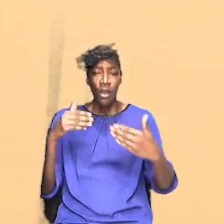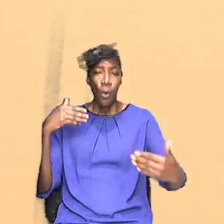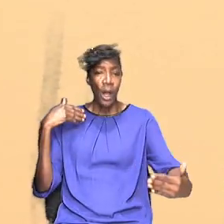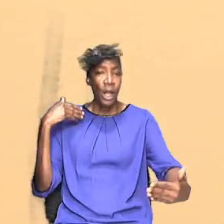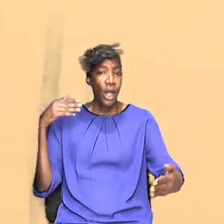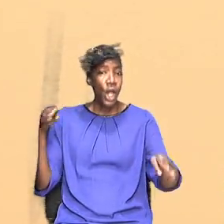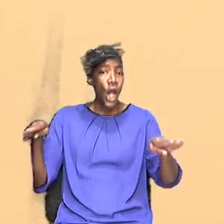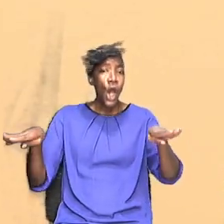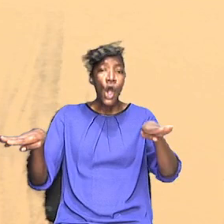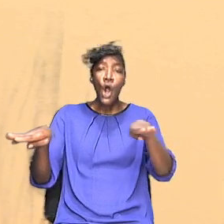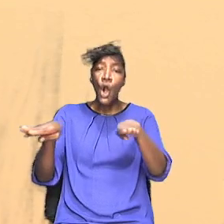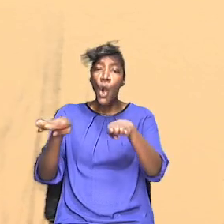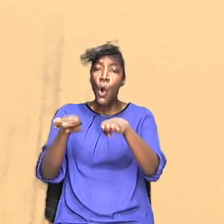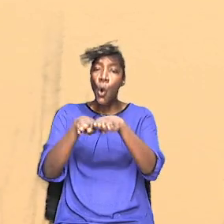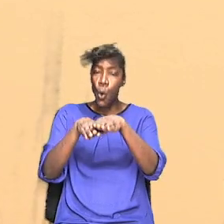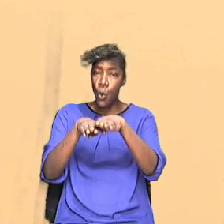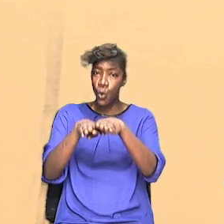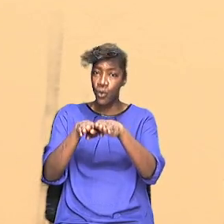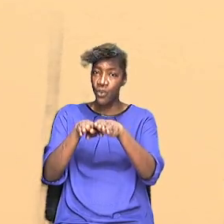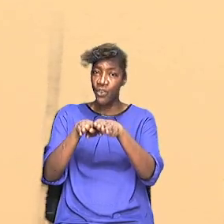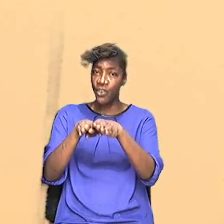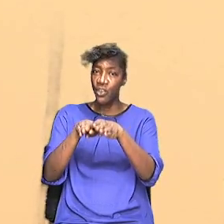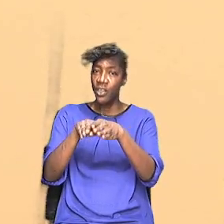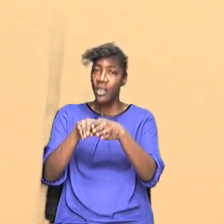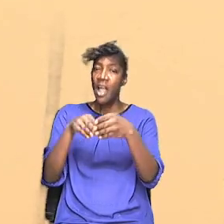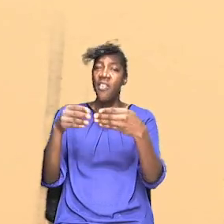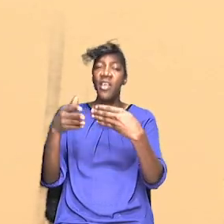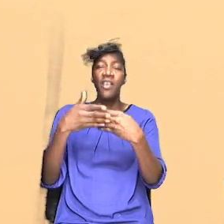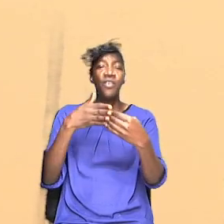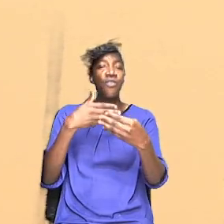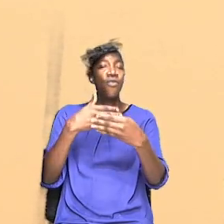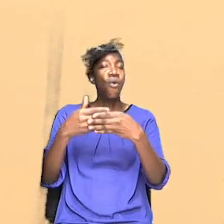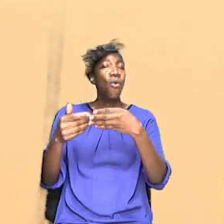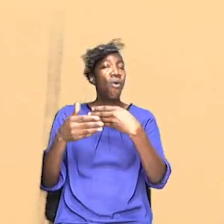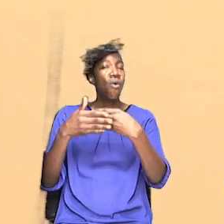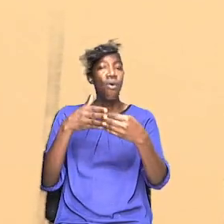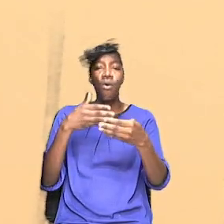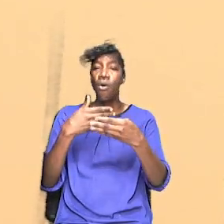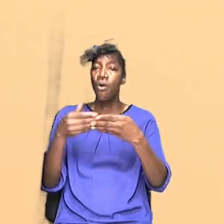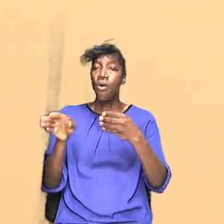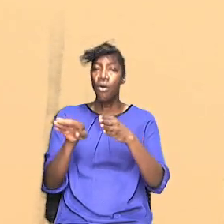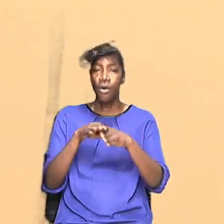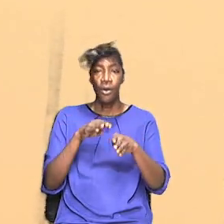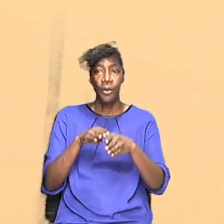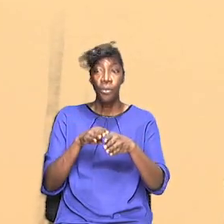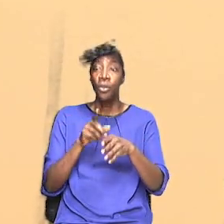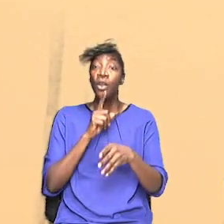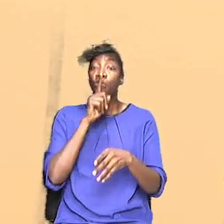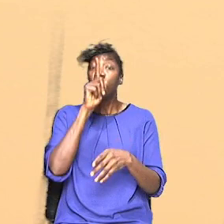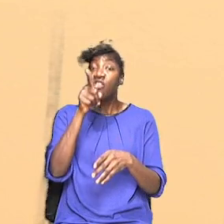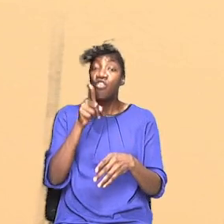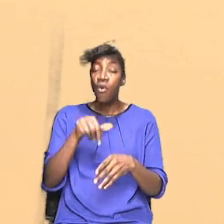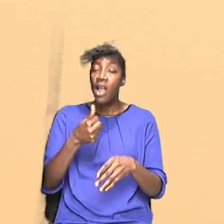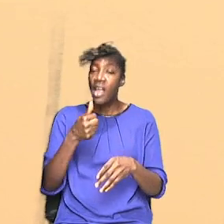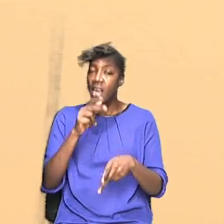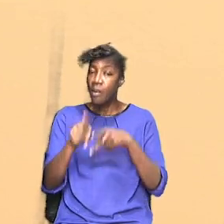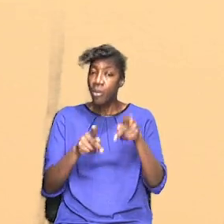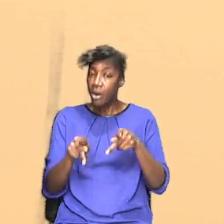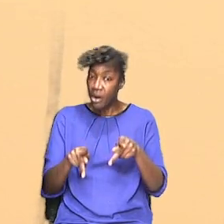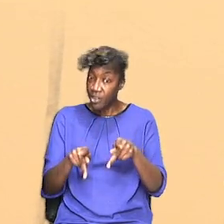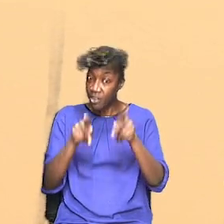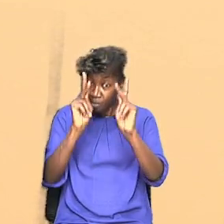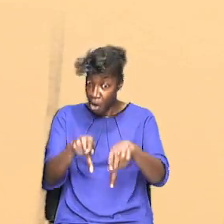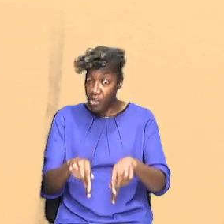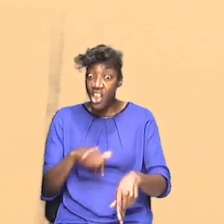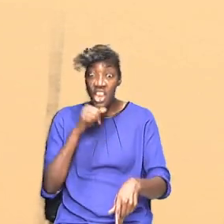door. We would have closed the door to ensure that any person who is not invited stays out.